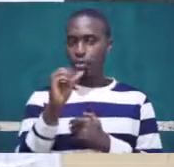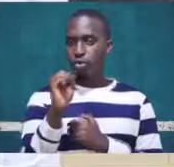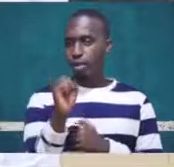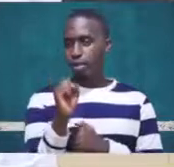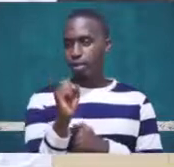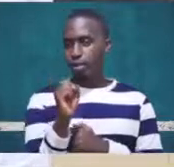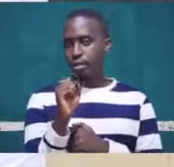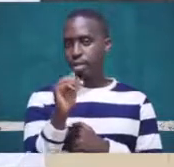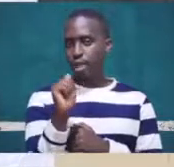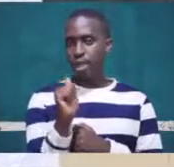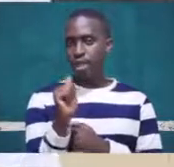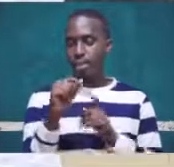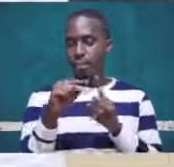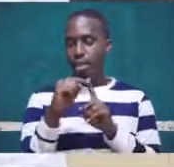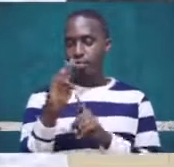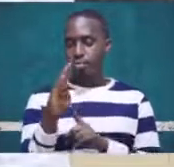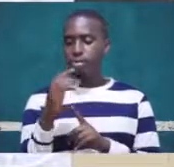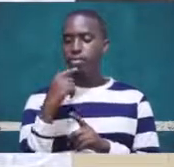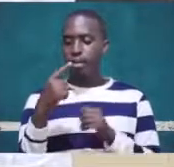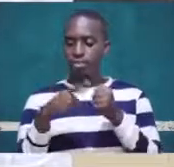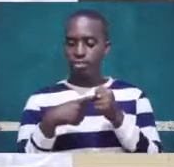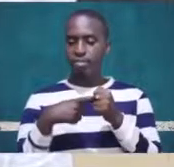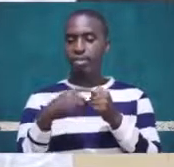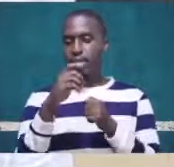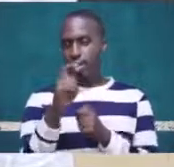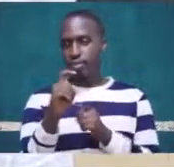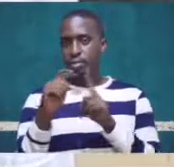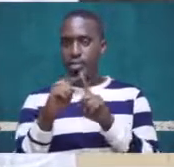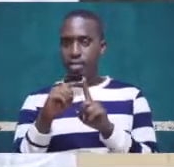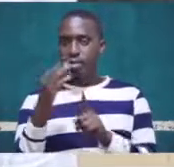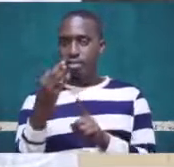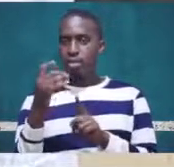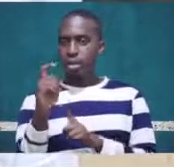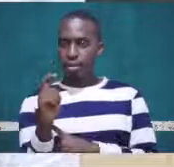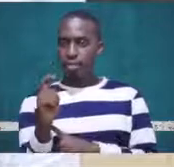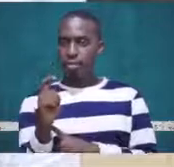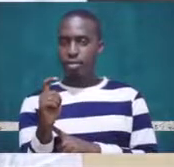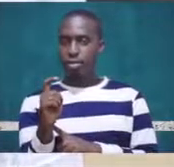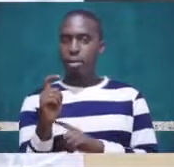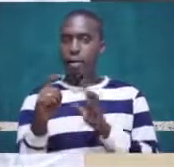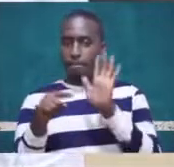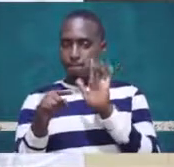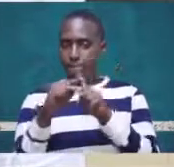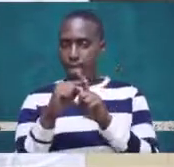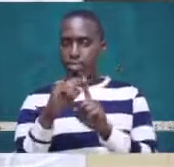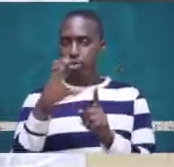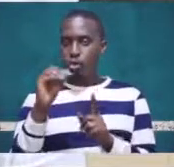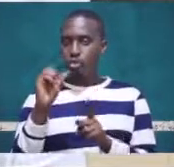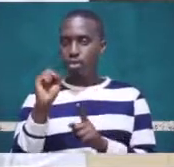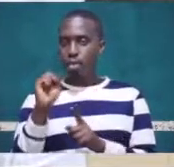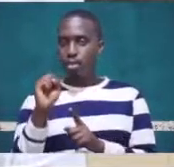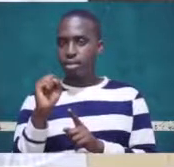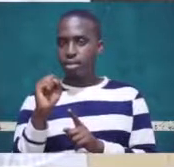Cosine A plus B, that is 6x, plus 3x, plus